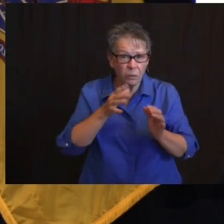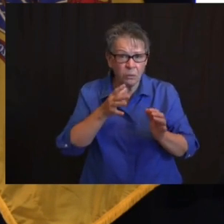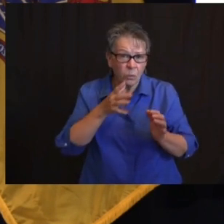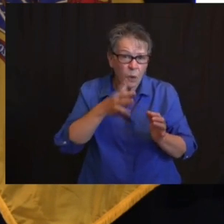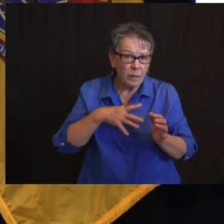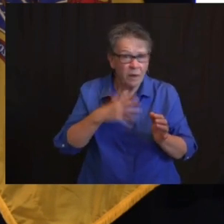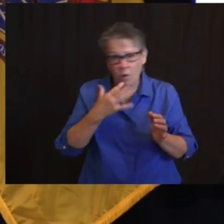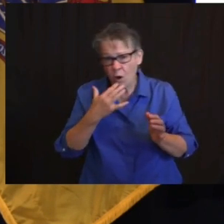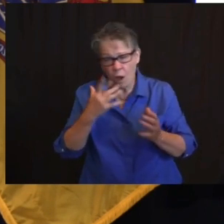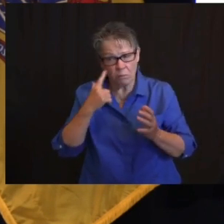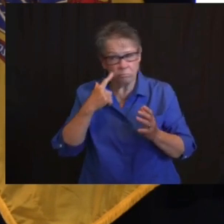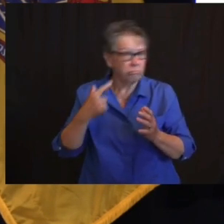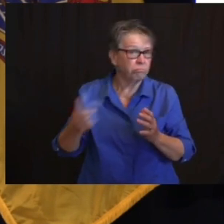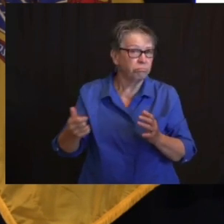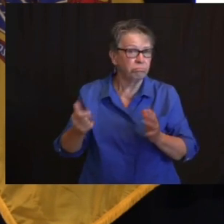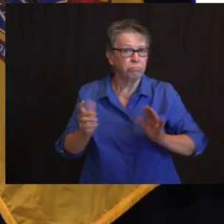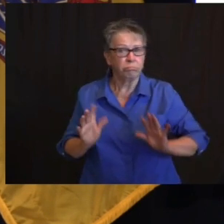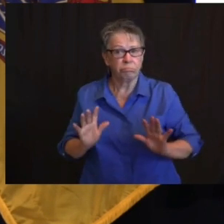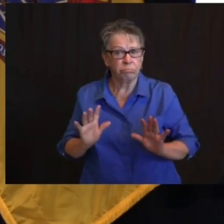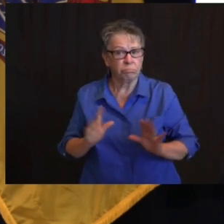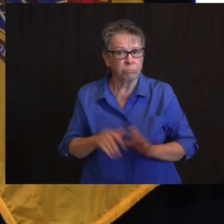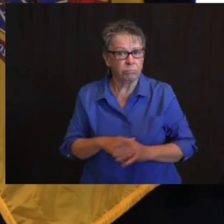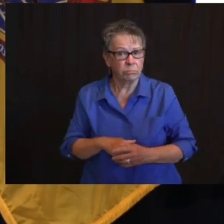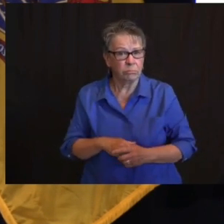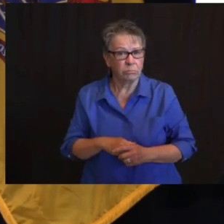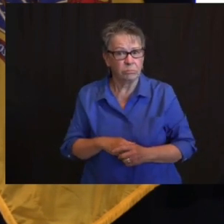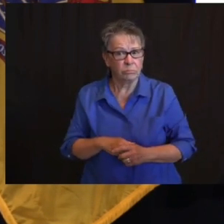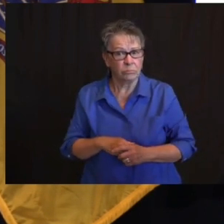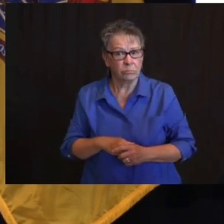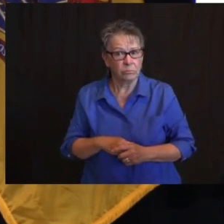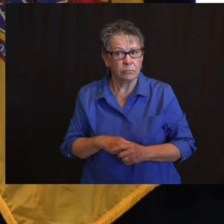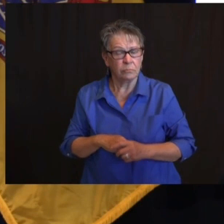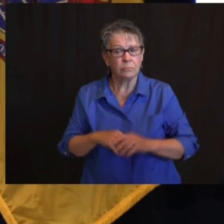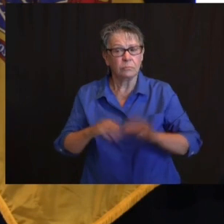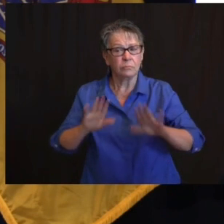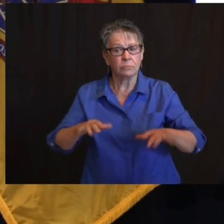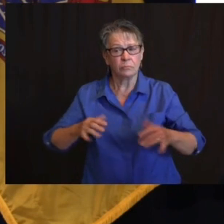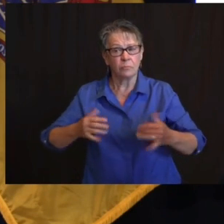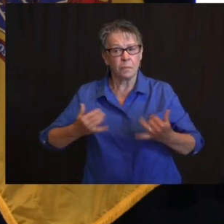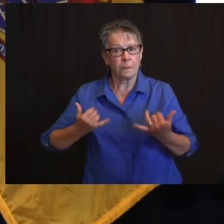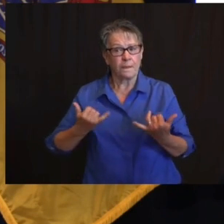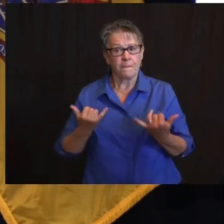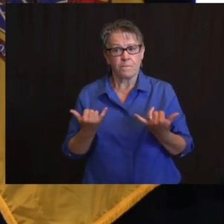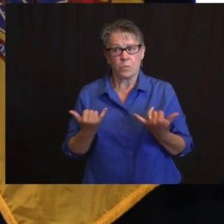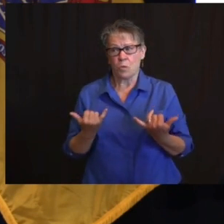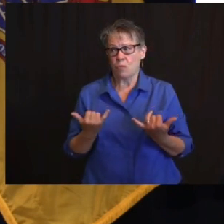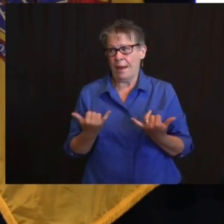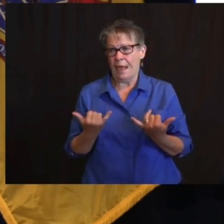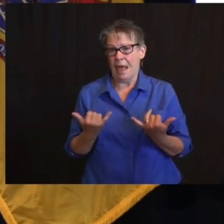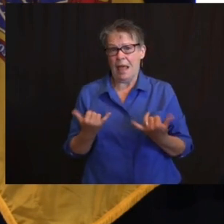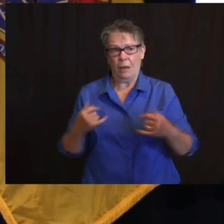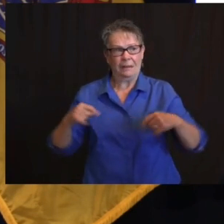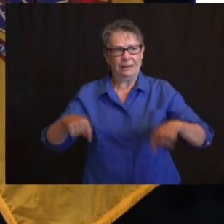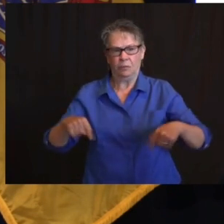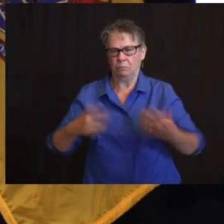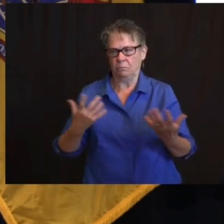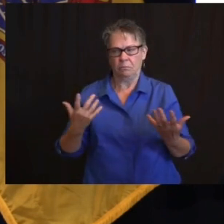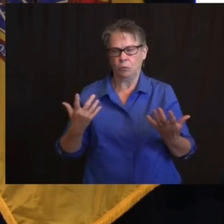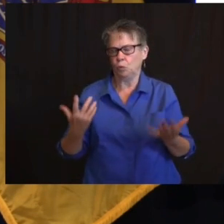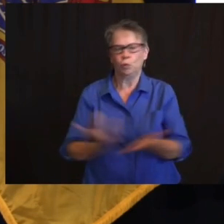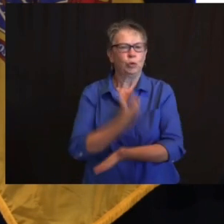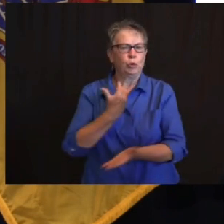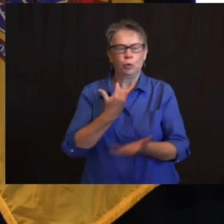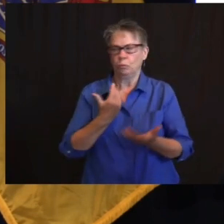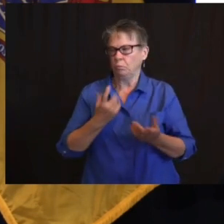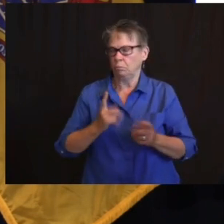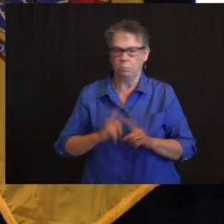that is unlike any other that I can recall, and embracing that diversity, which is a hallmark of our party and